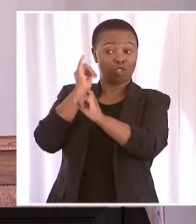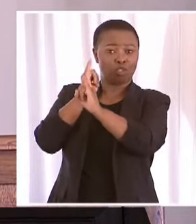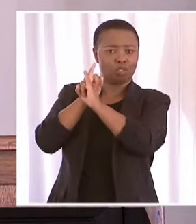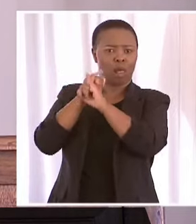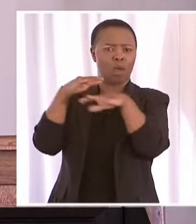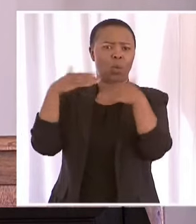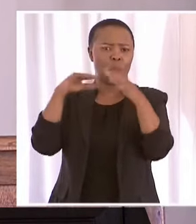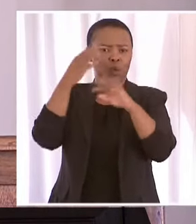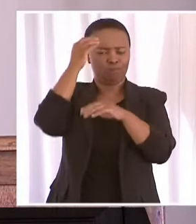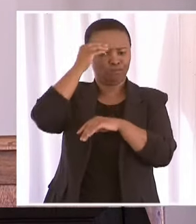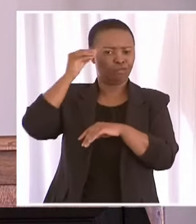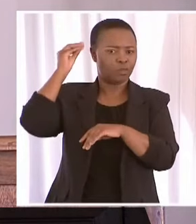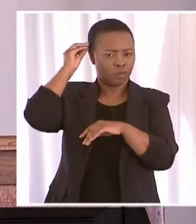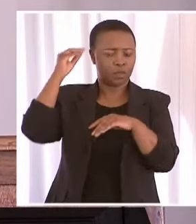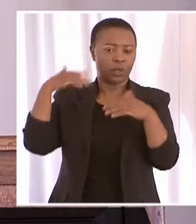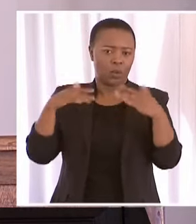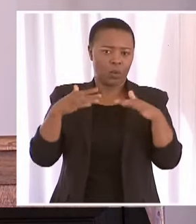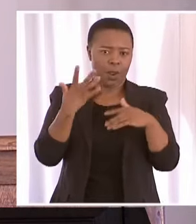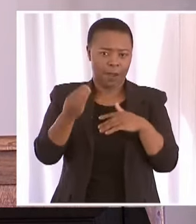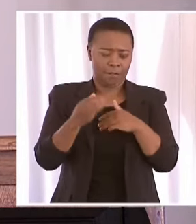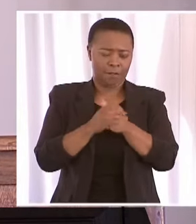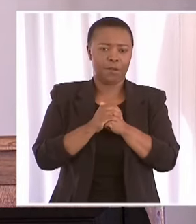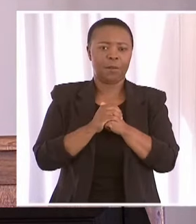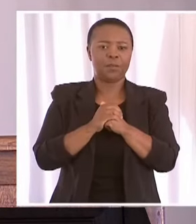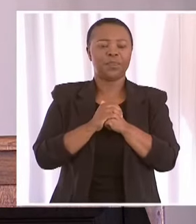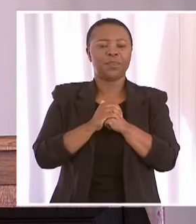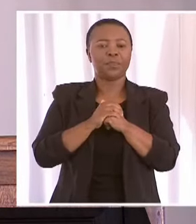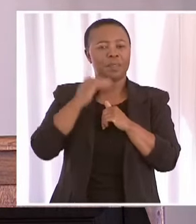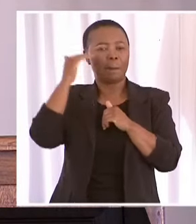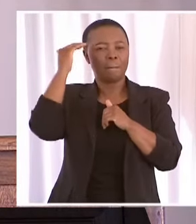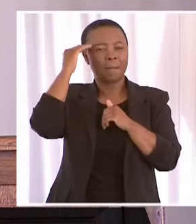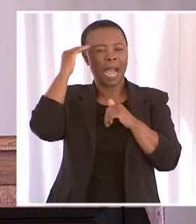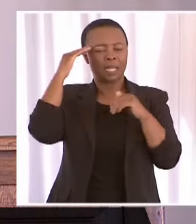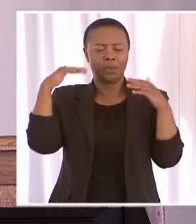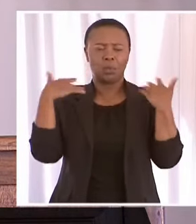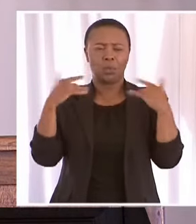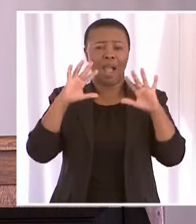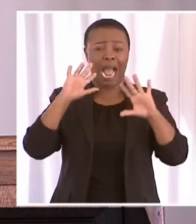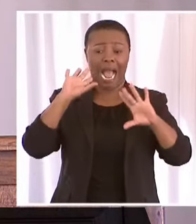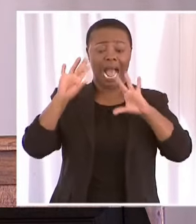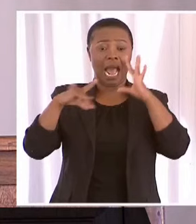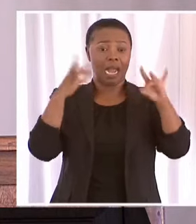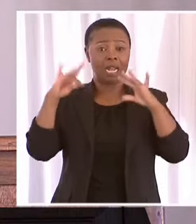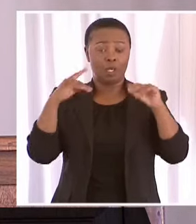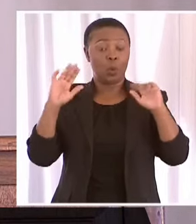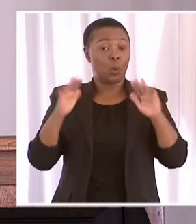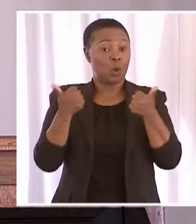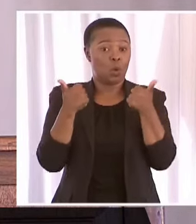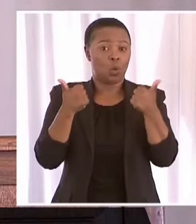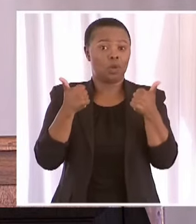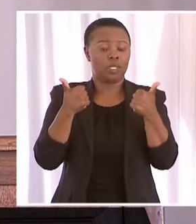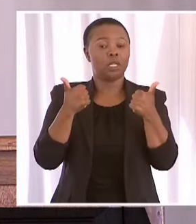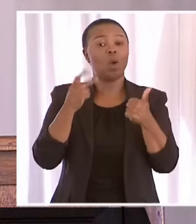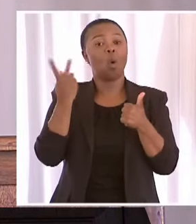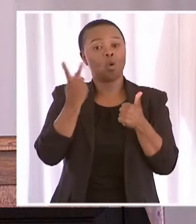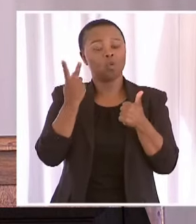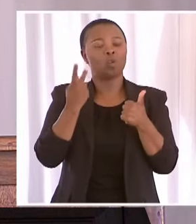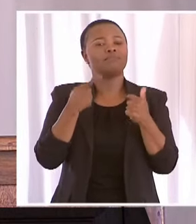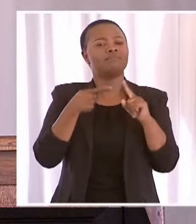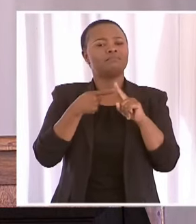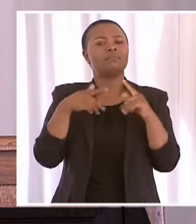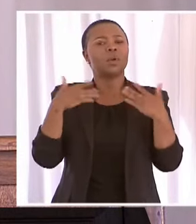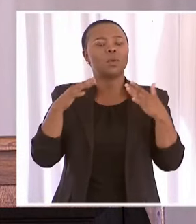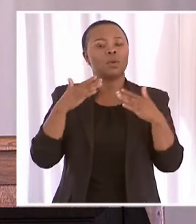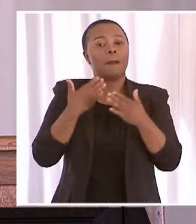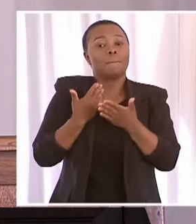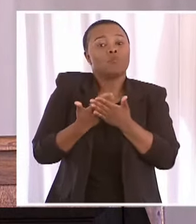He possessed a sharp and analytical mind but also believed in practice